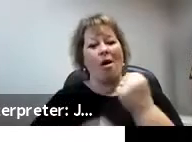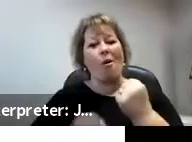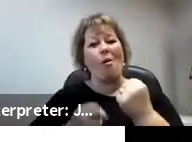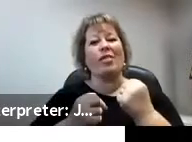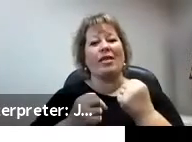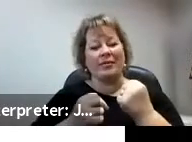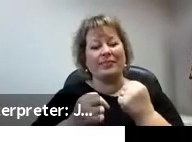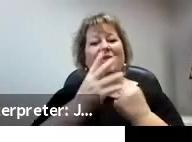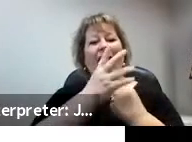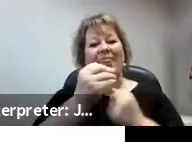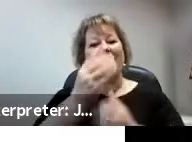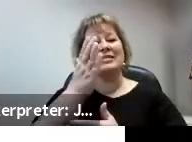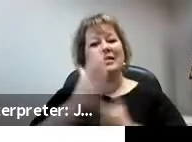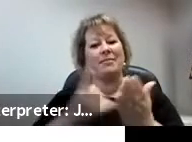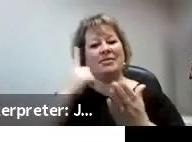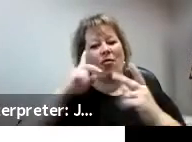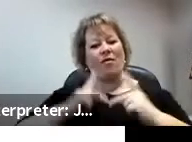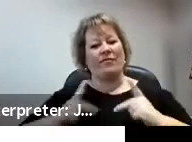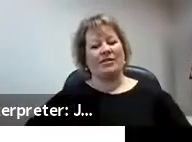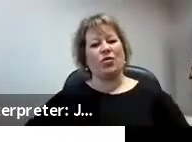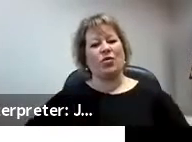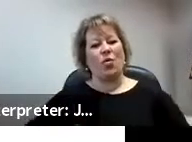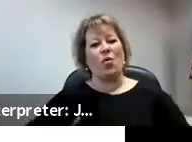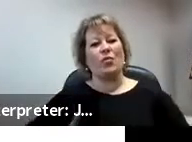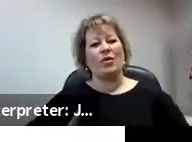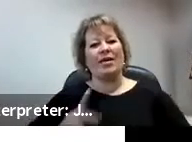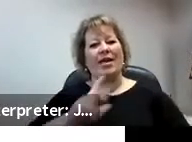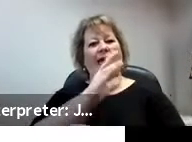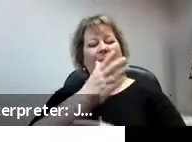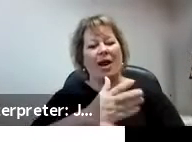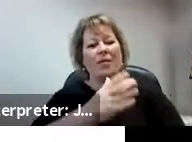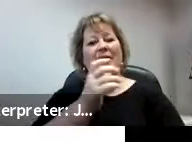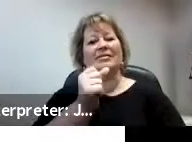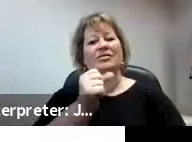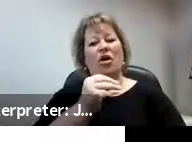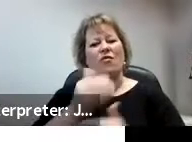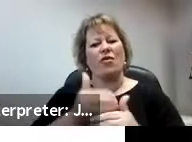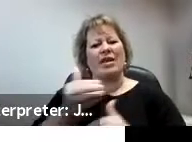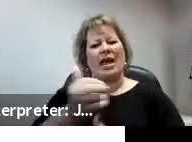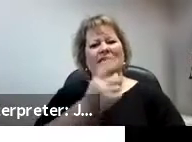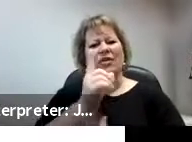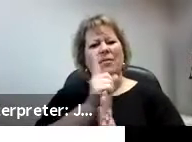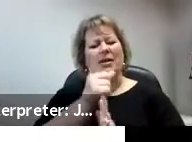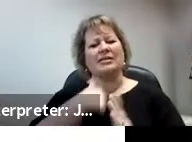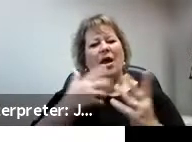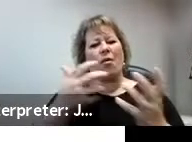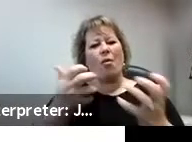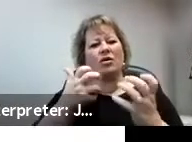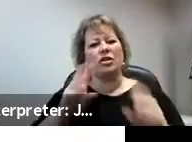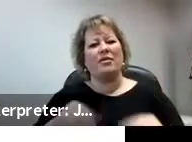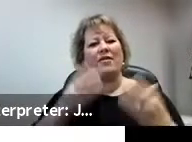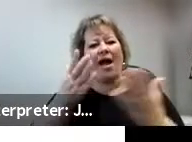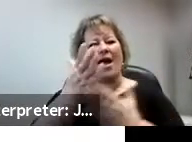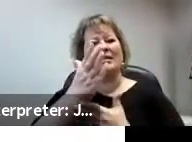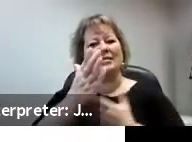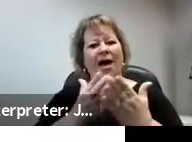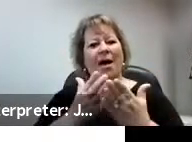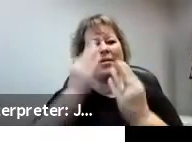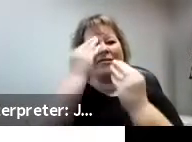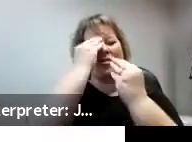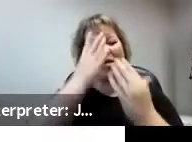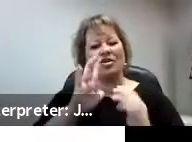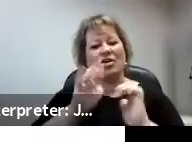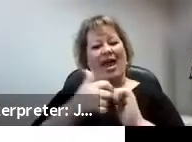to a physical impairment. So for the next few minutes, I want to discuss some of the services we provide to assist our consumers with gaining